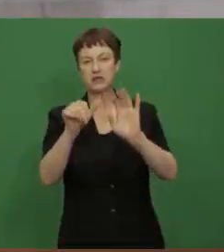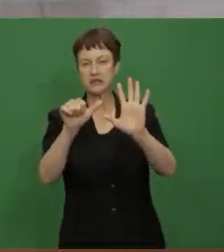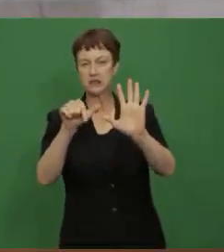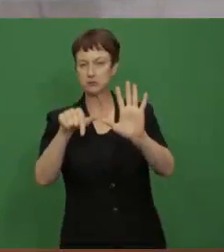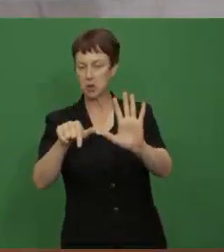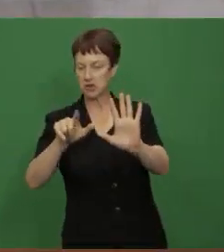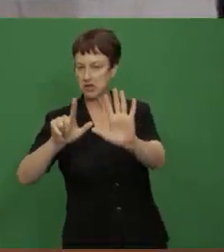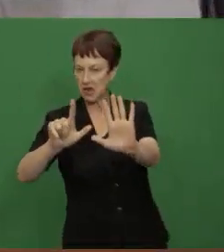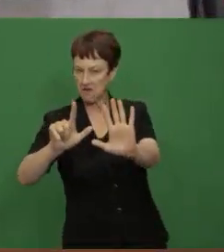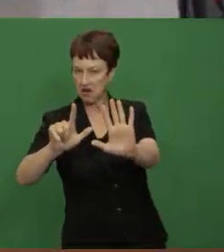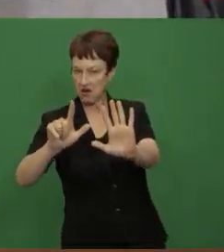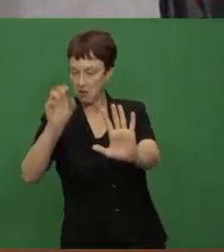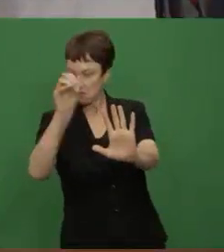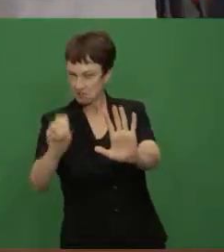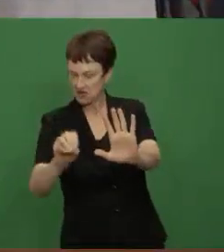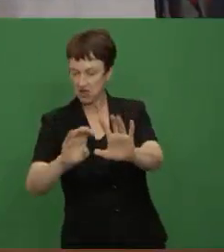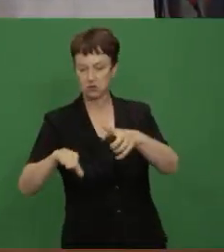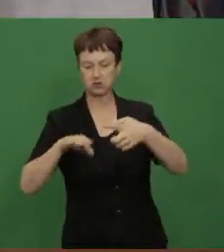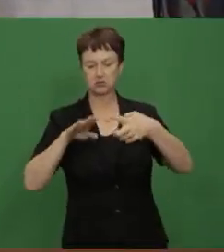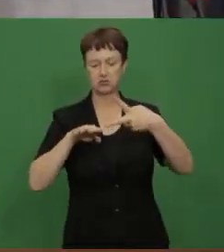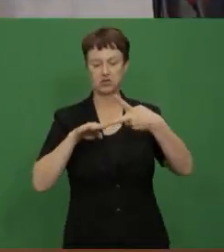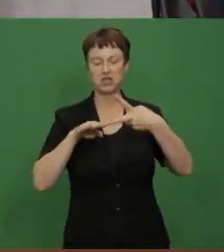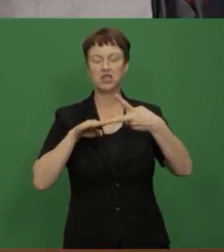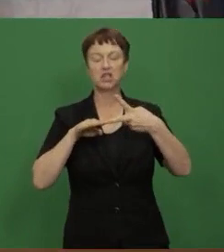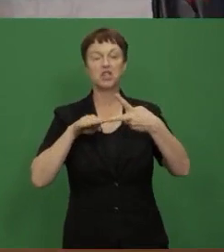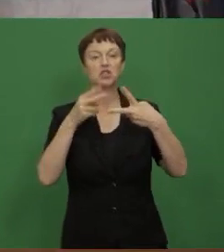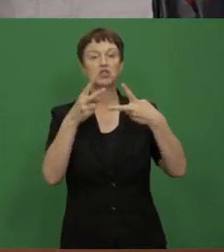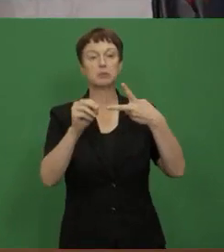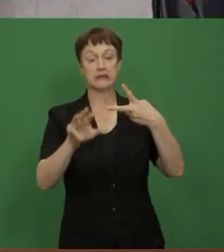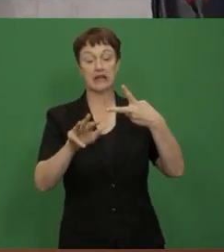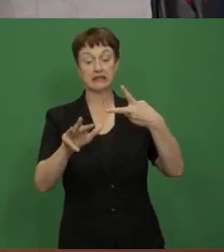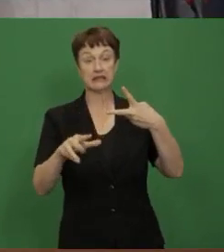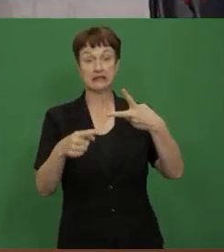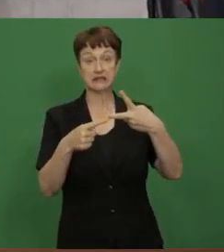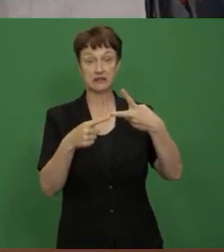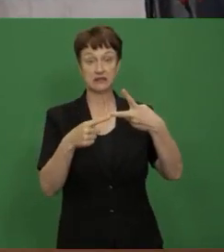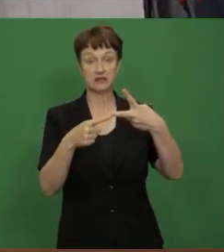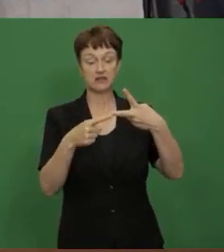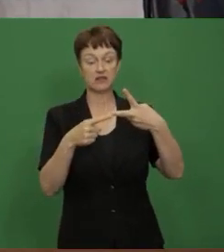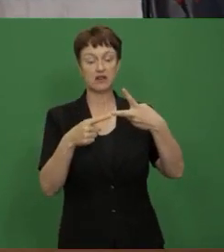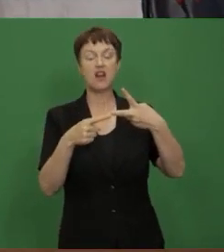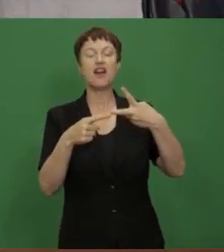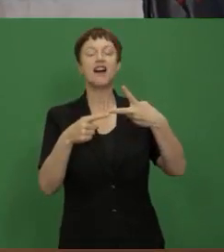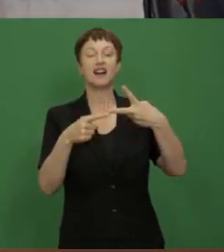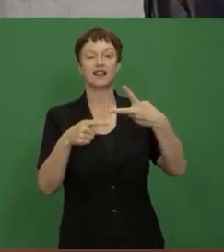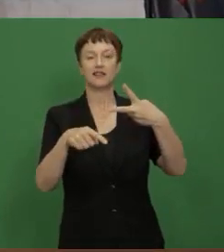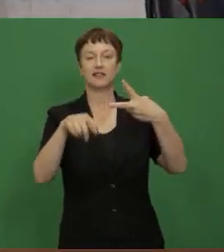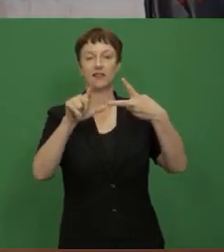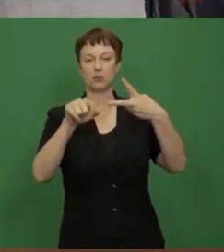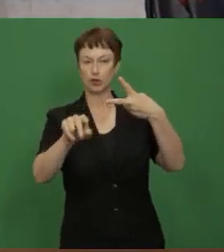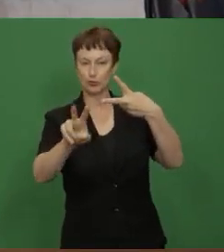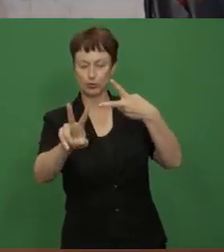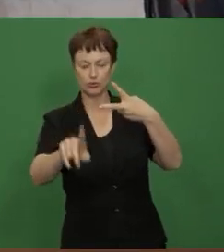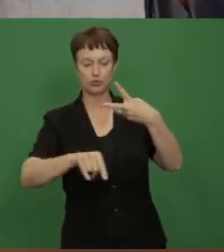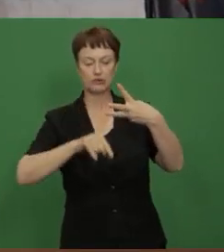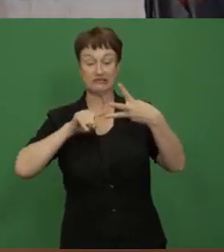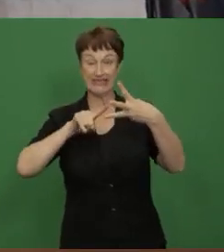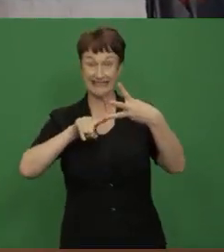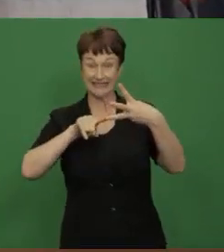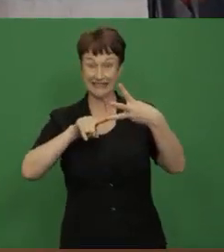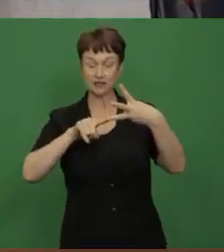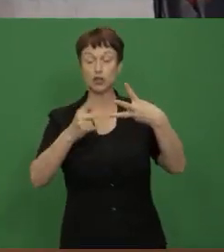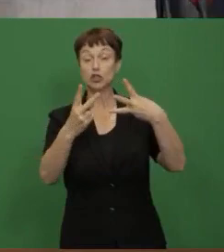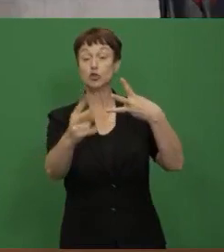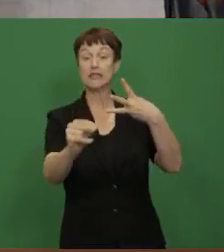6.7 for 2018, 7.2 for 2019, and 7.7 by the end of